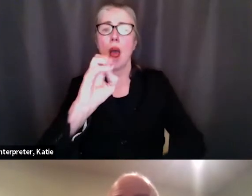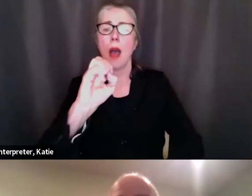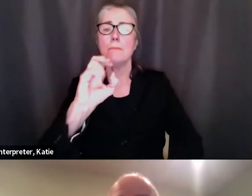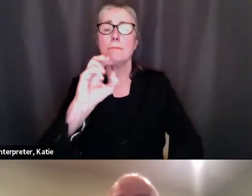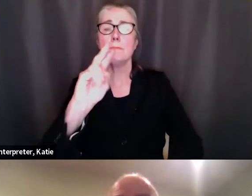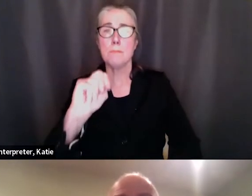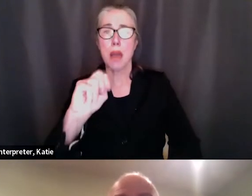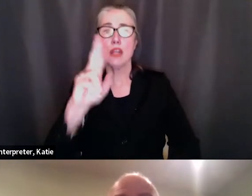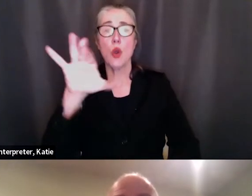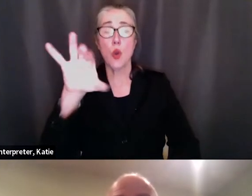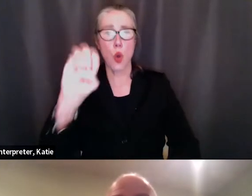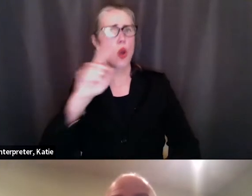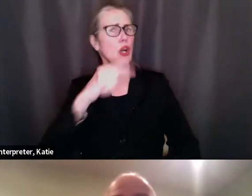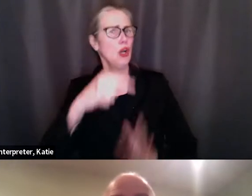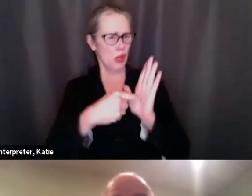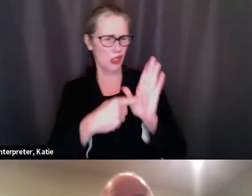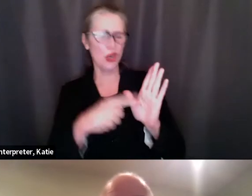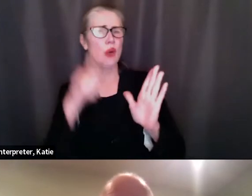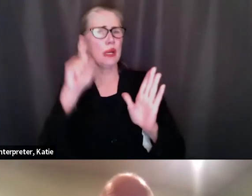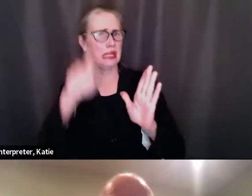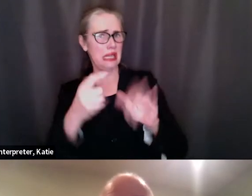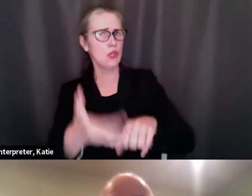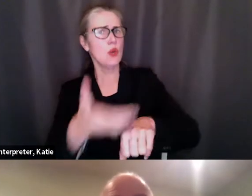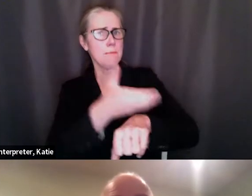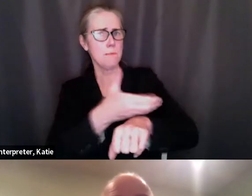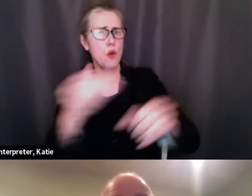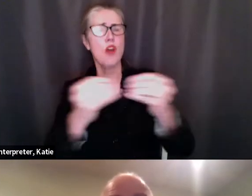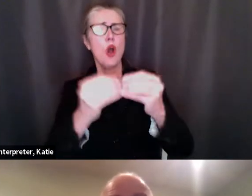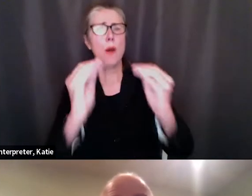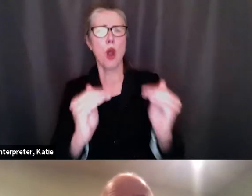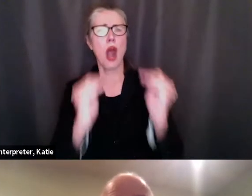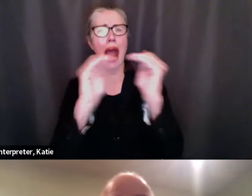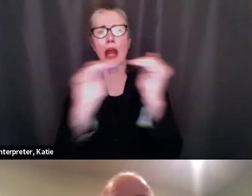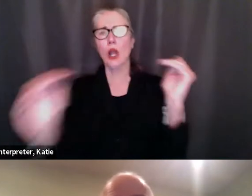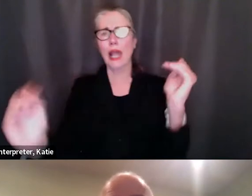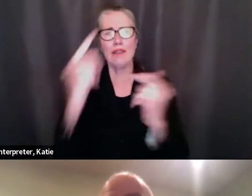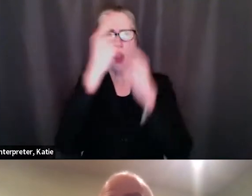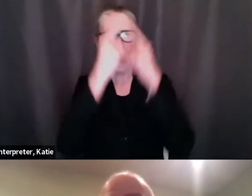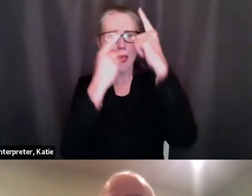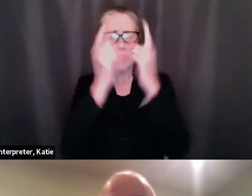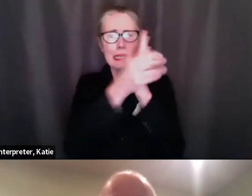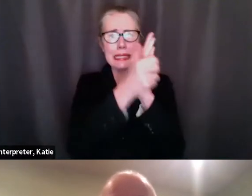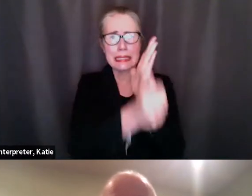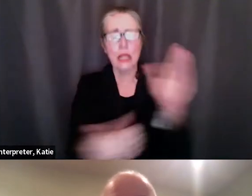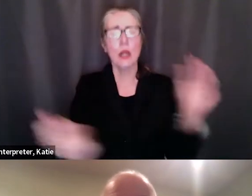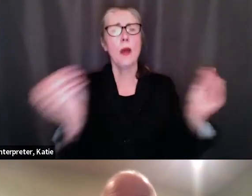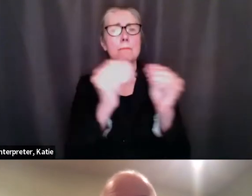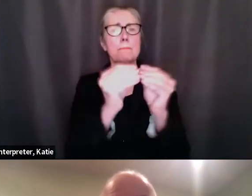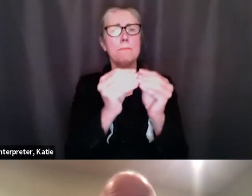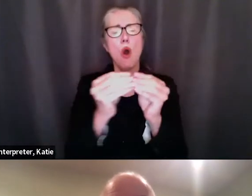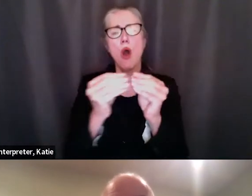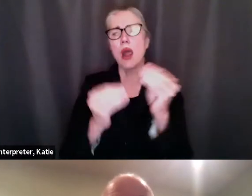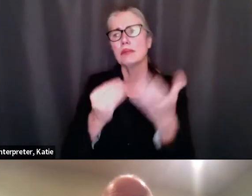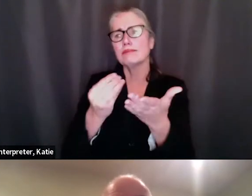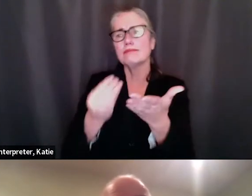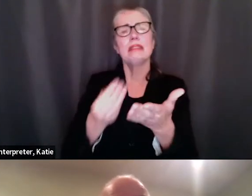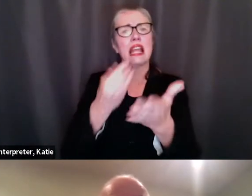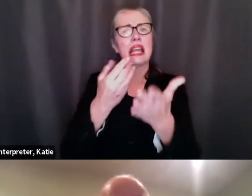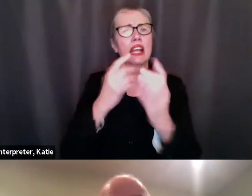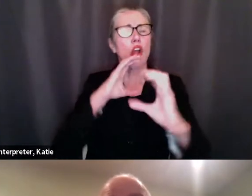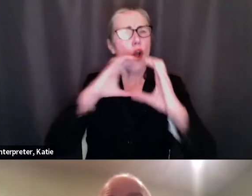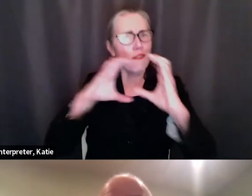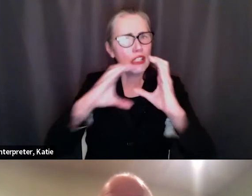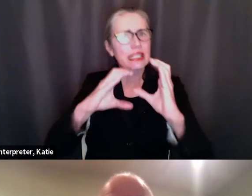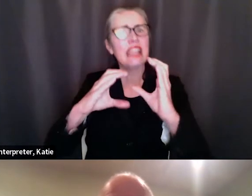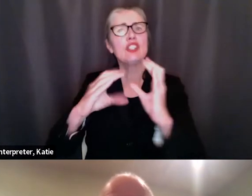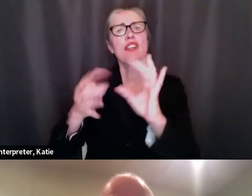was a strong need for improvement in higher order thinking skills and increasing structured collaborative conversations among students to put it